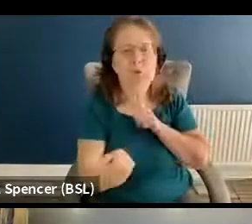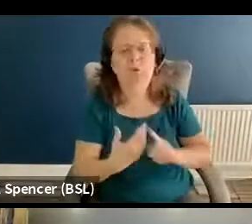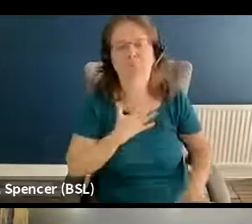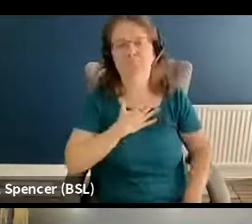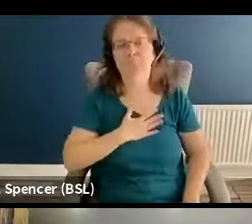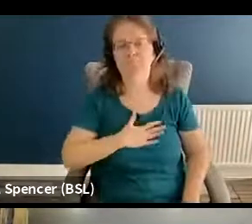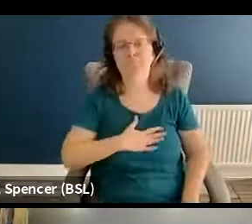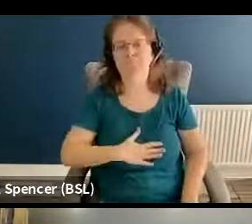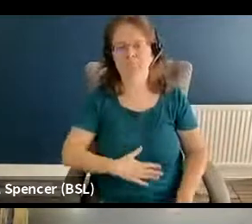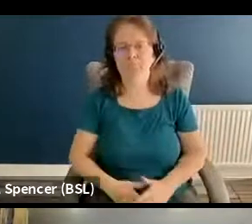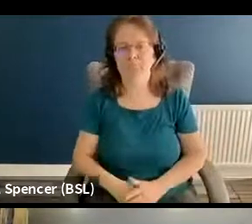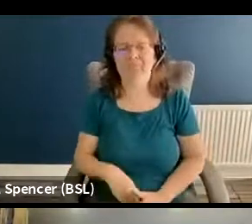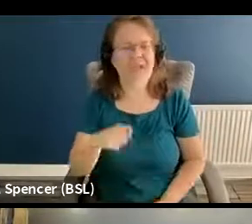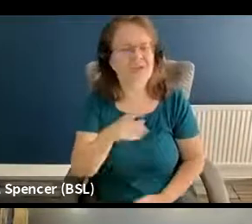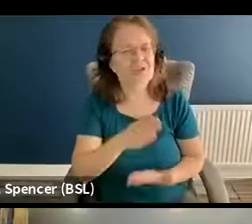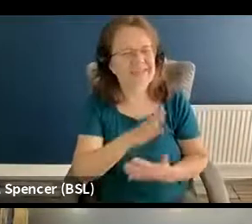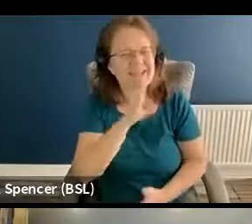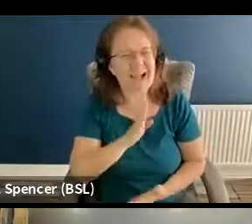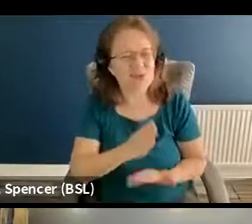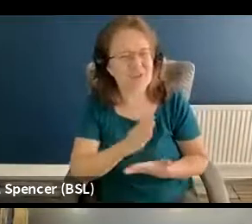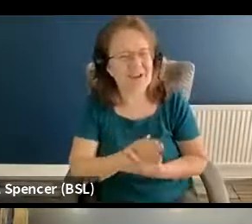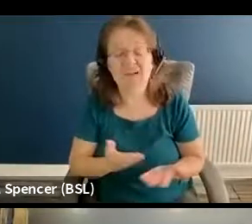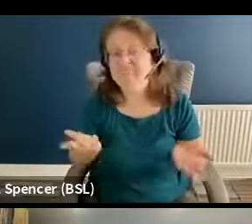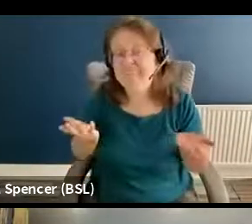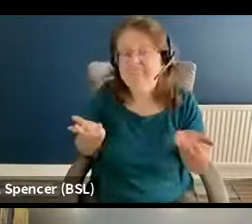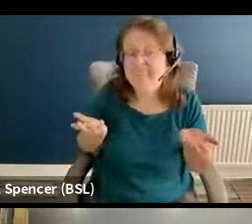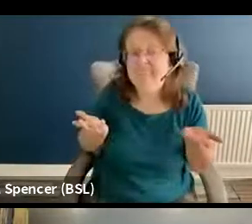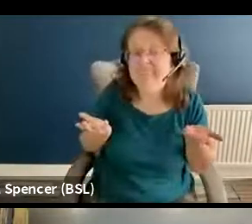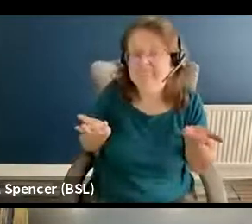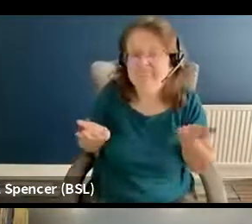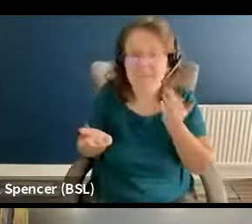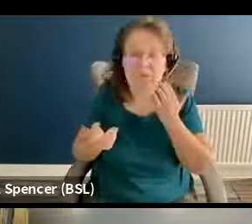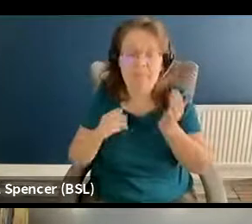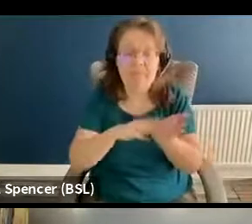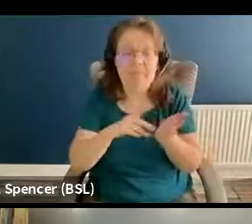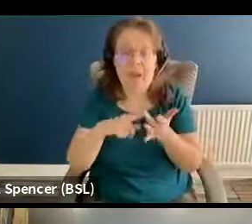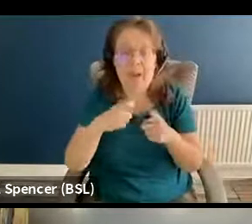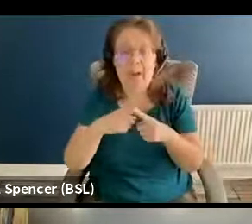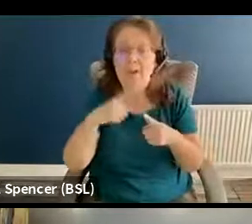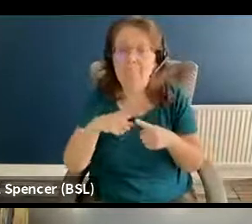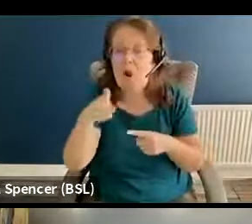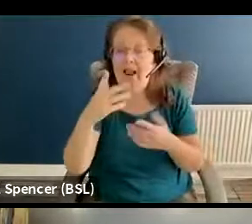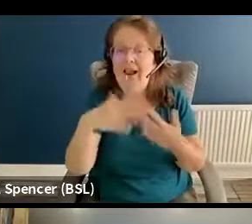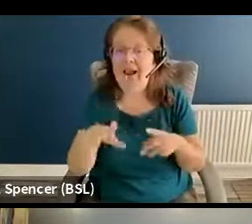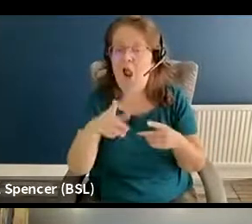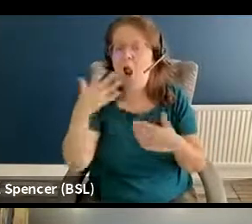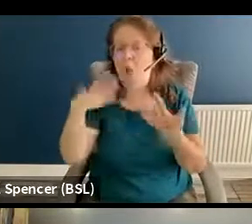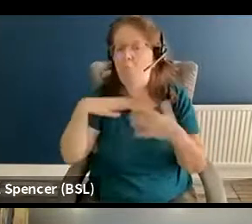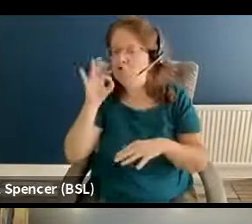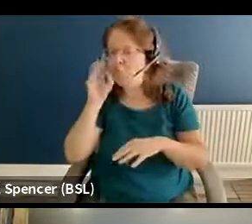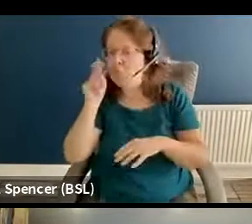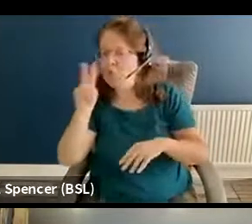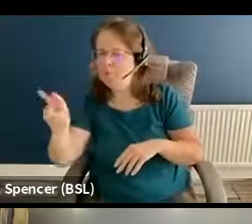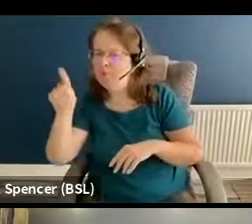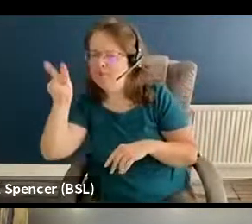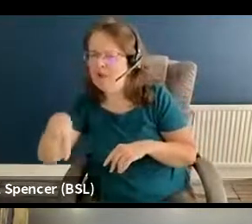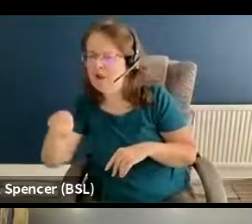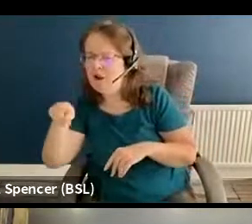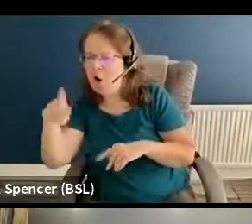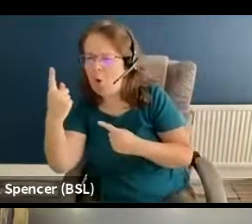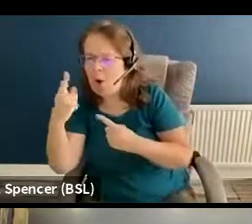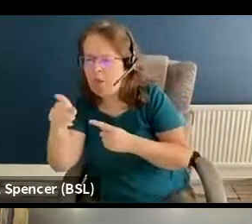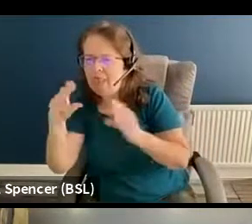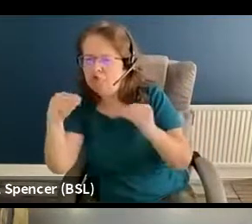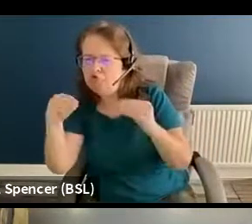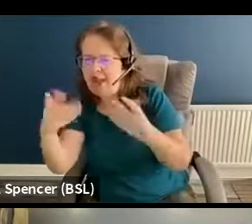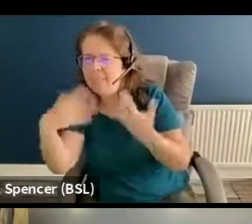That's quite sad, actually, isn't it? Yeah. Mike, I can see you've answered one. I want to go to some of the audience questions. I can see you've answered one in